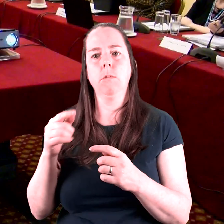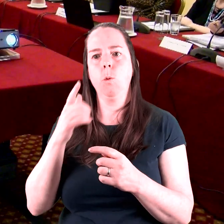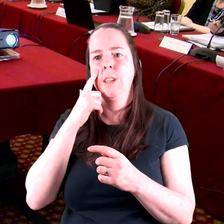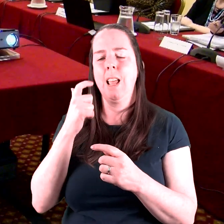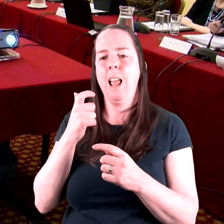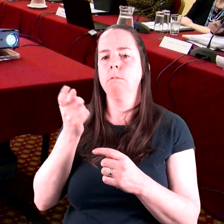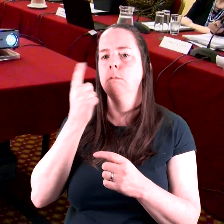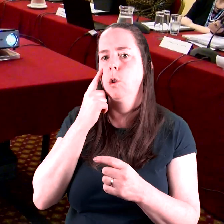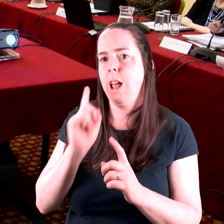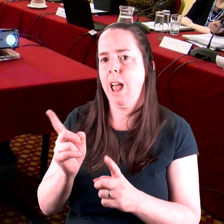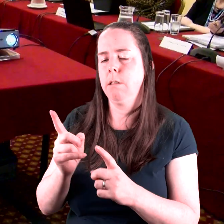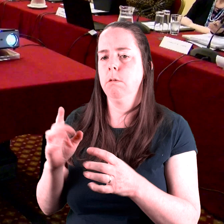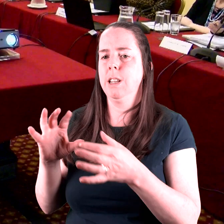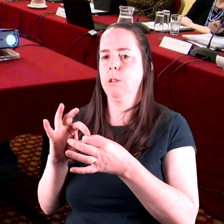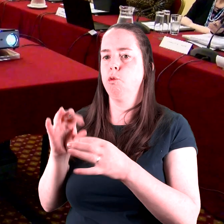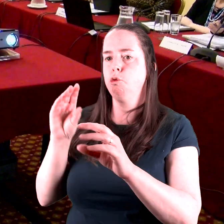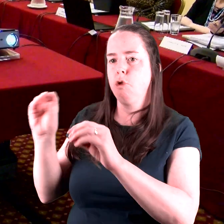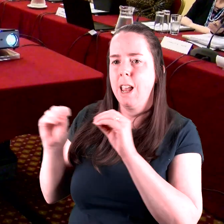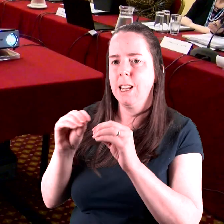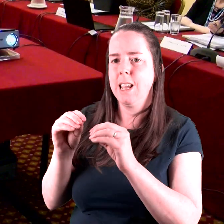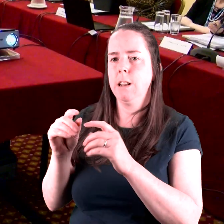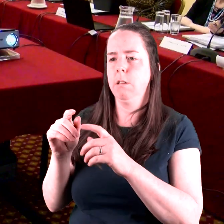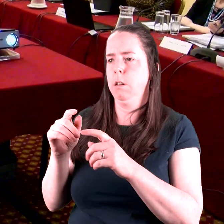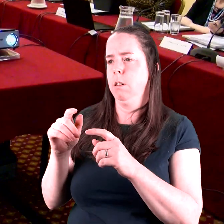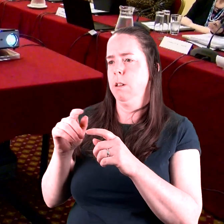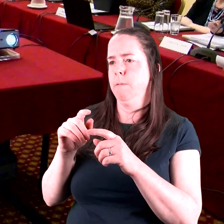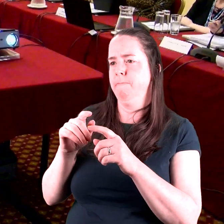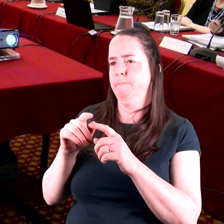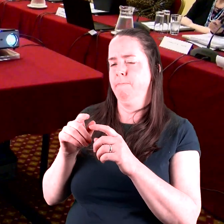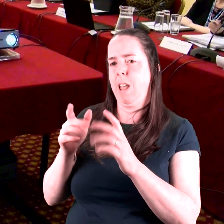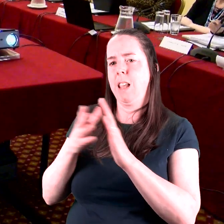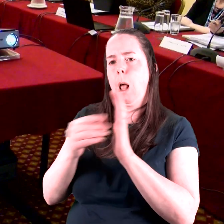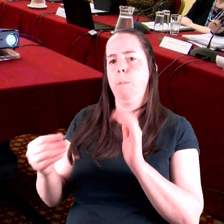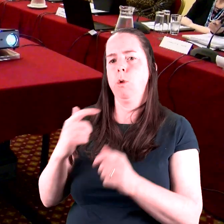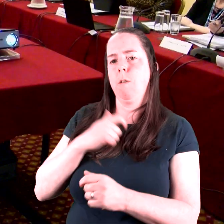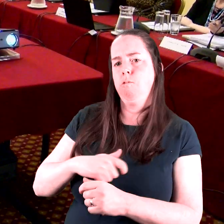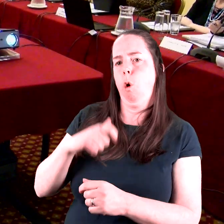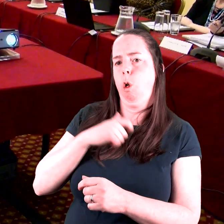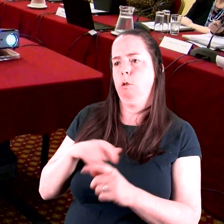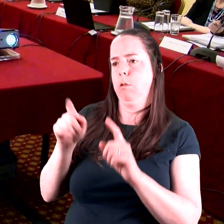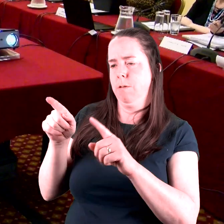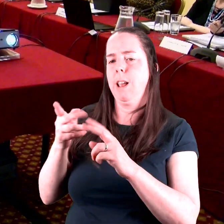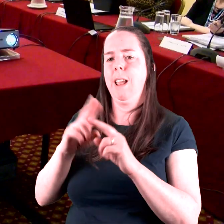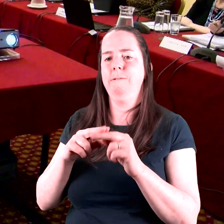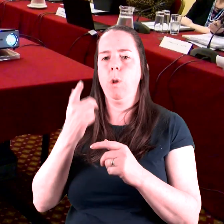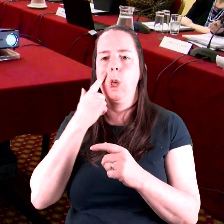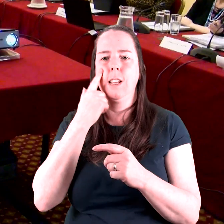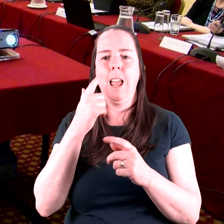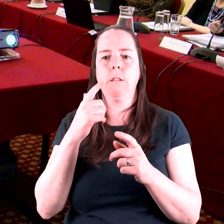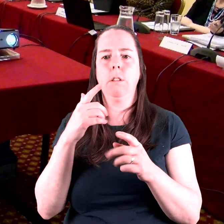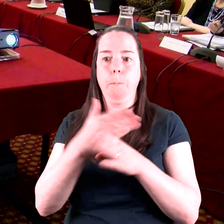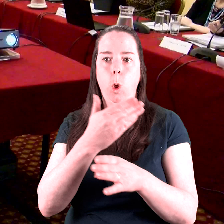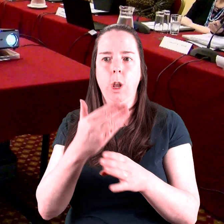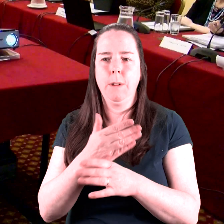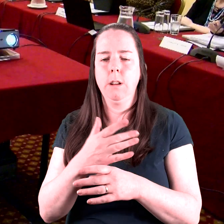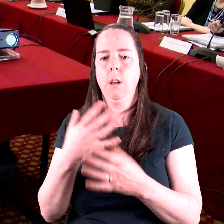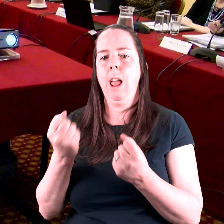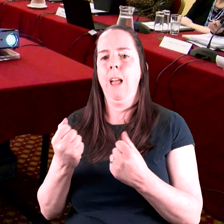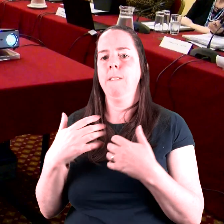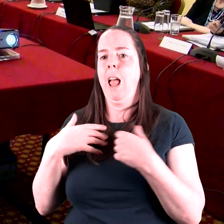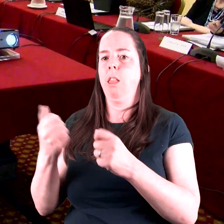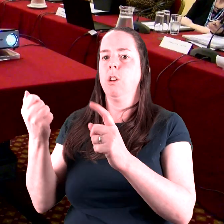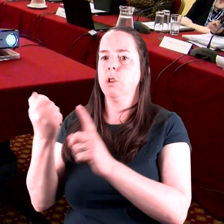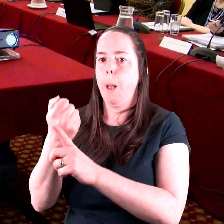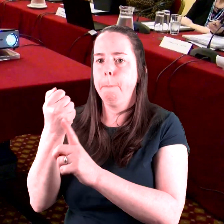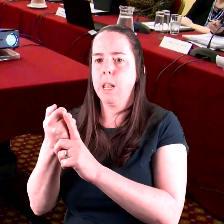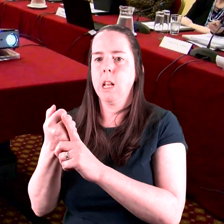that we can really look at in terms of training and the sorts of roles that we, if we're looking at employment within communities. We've got